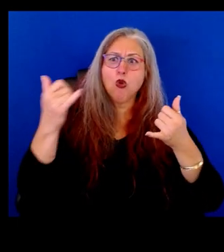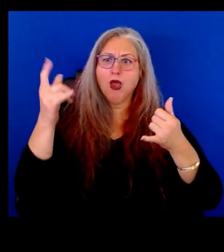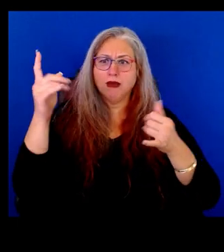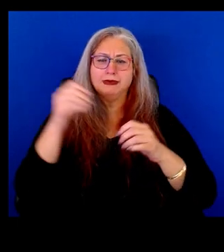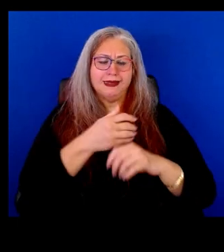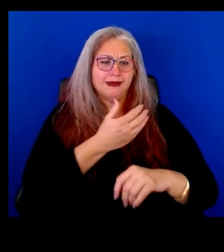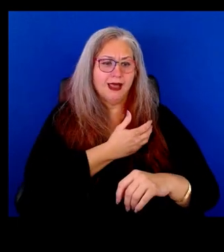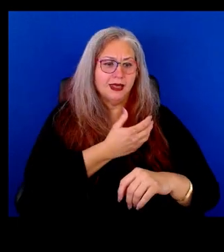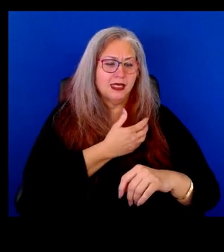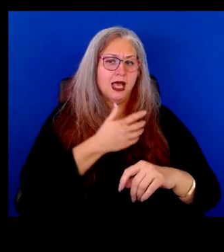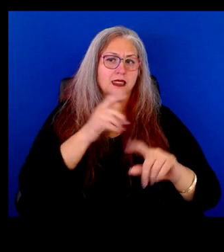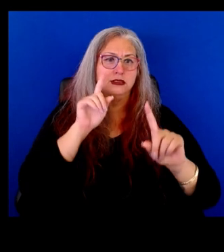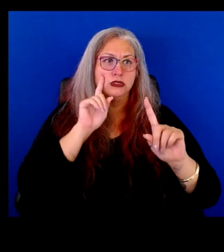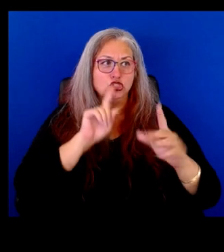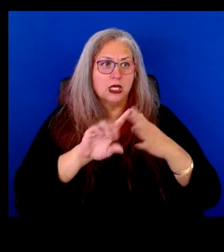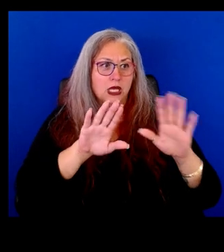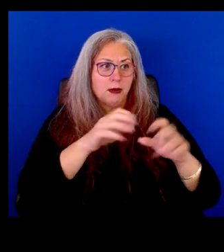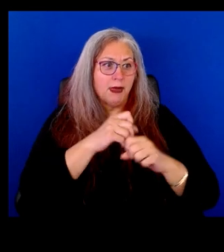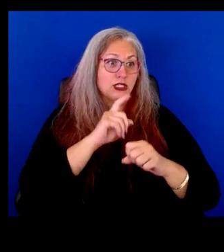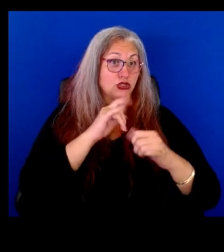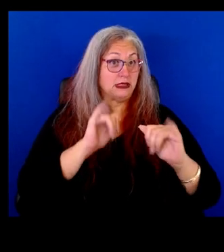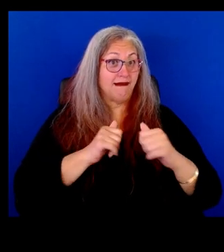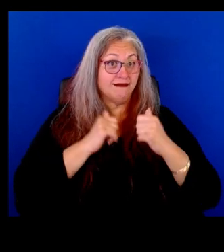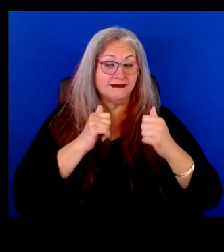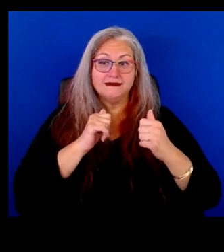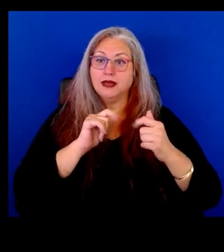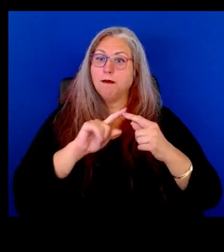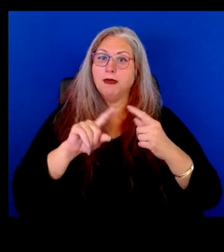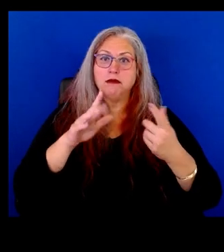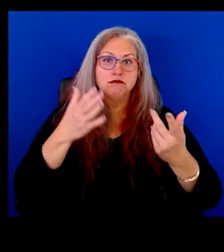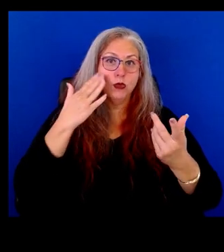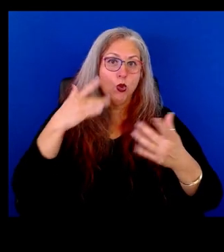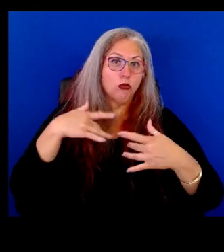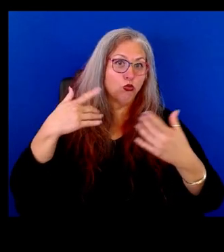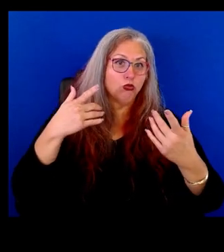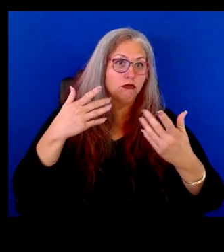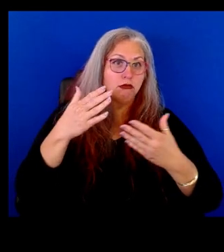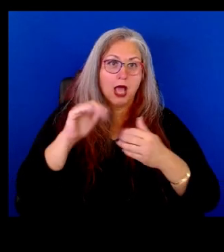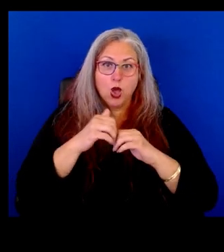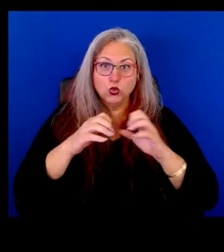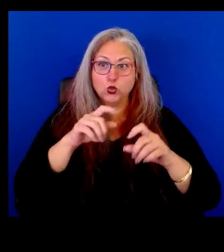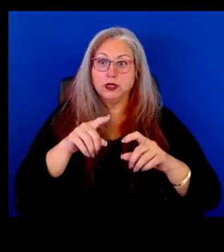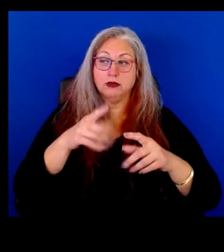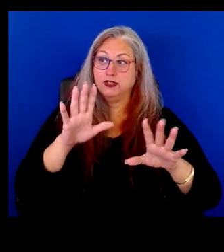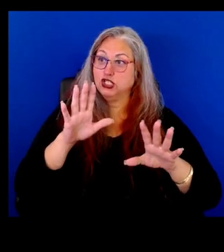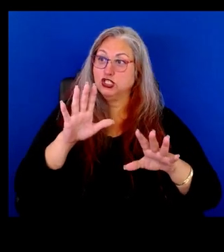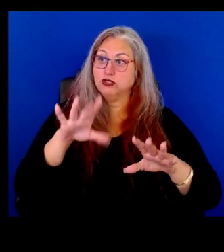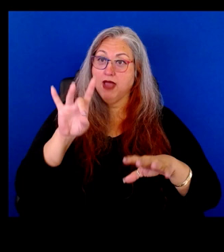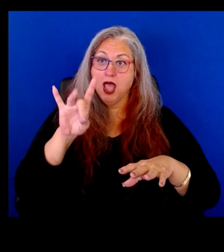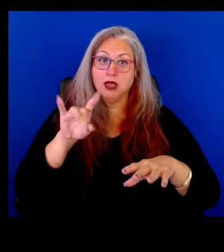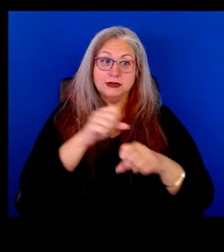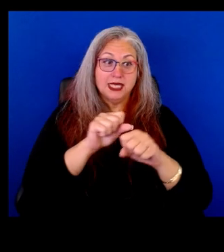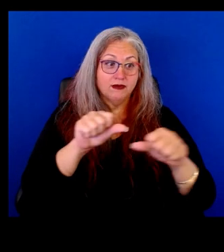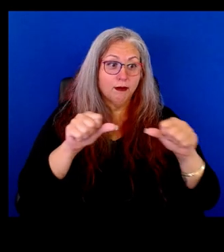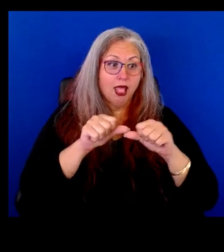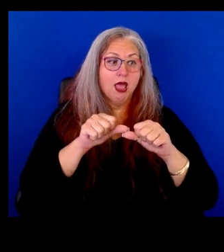in Gaza, to make sure if they're still alive, what has become of them, have they sought